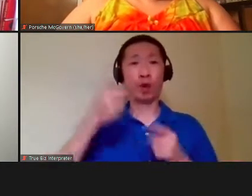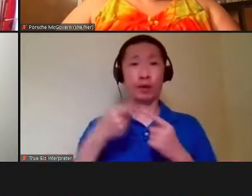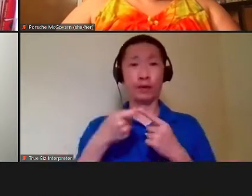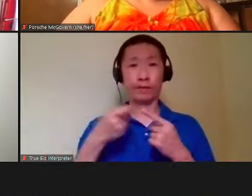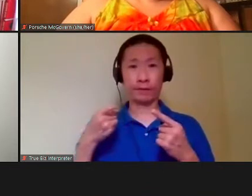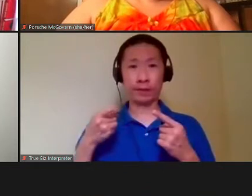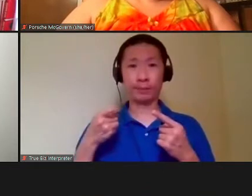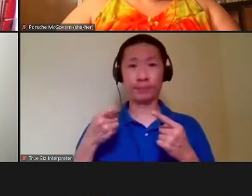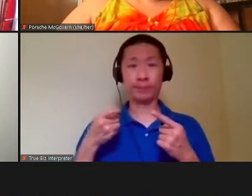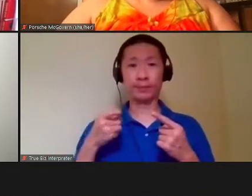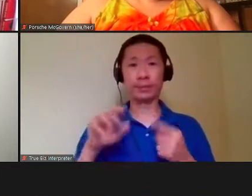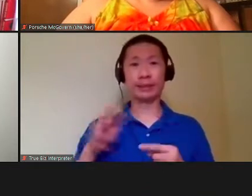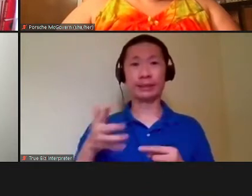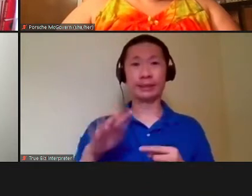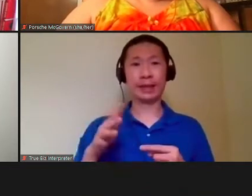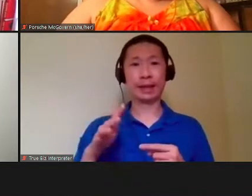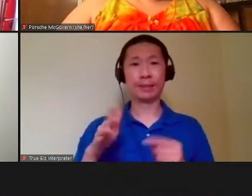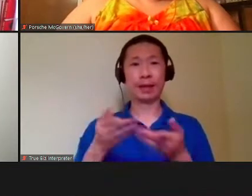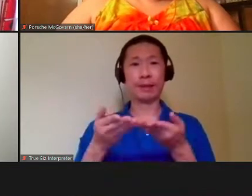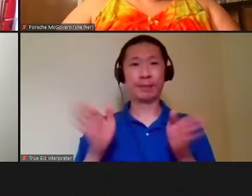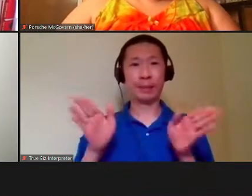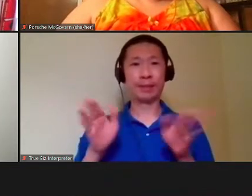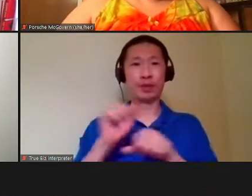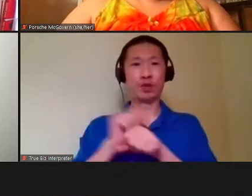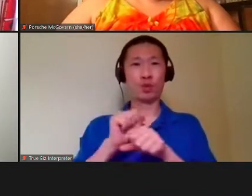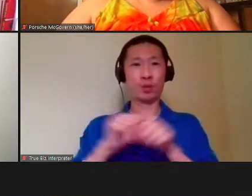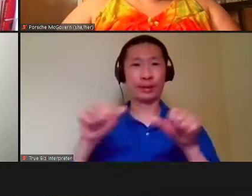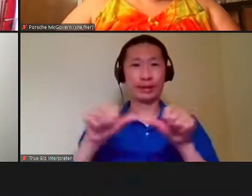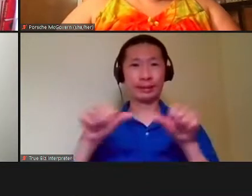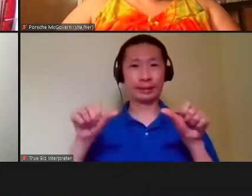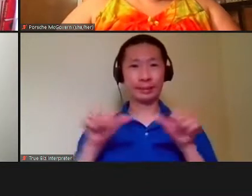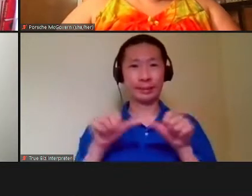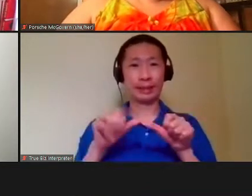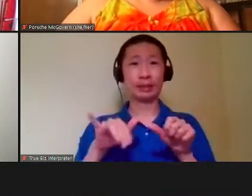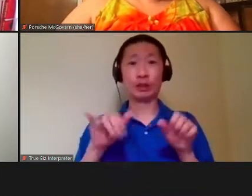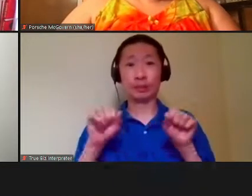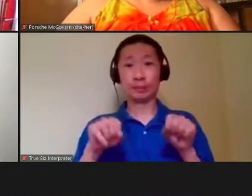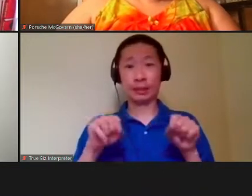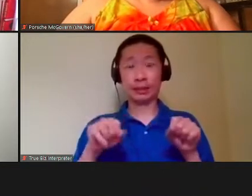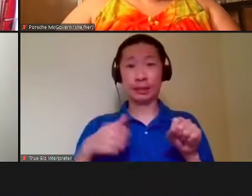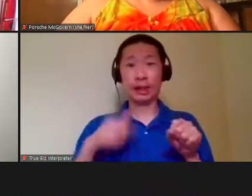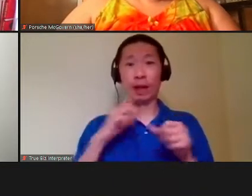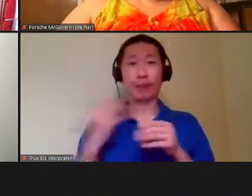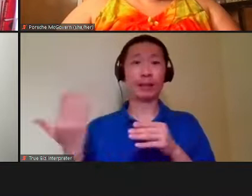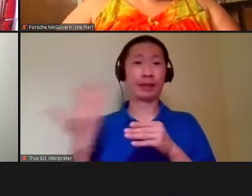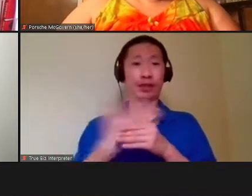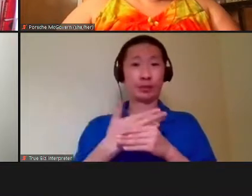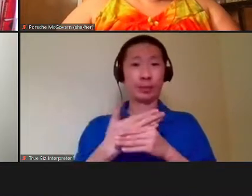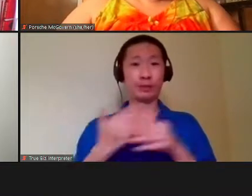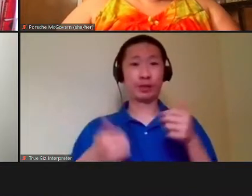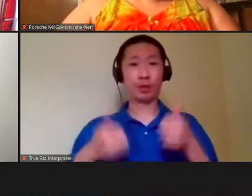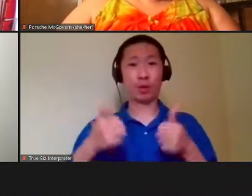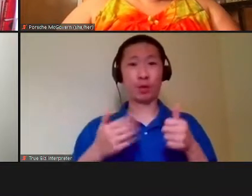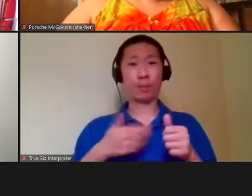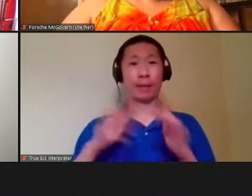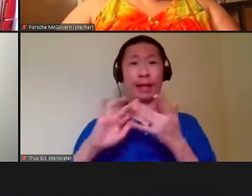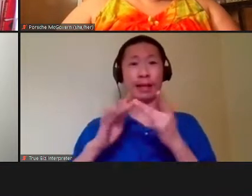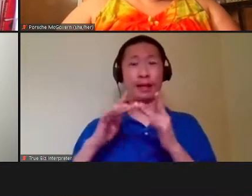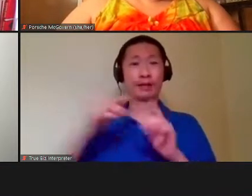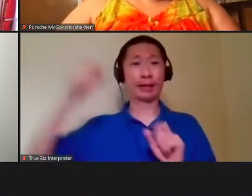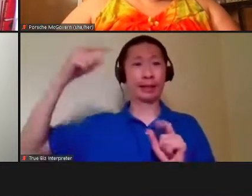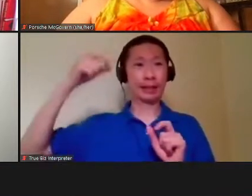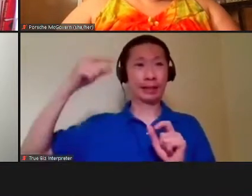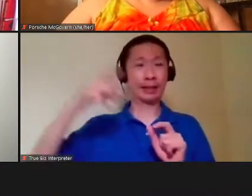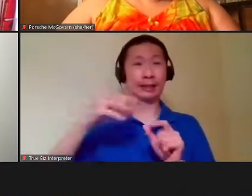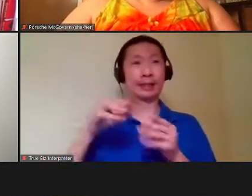a semi-public workspace, so it is possible I'll be interrupted or that my internet connection in the